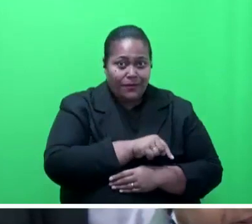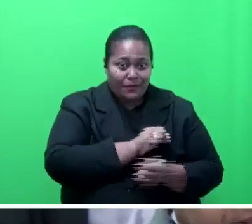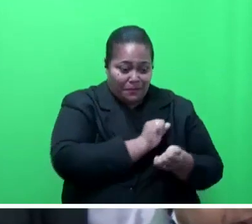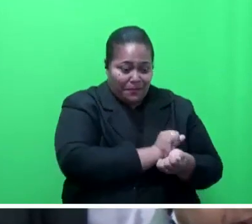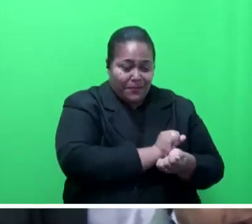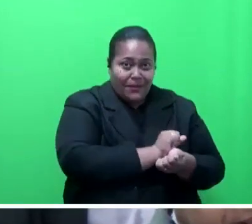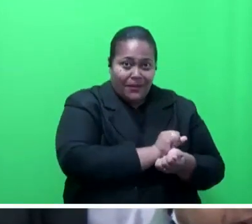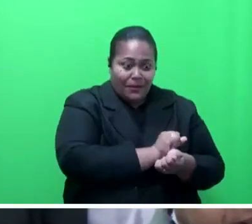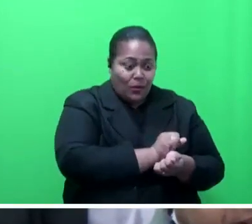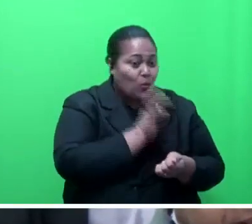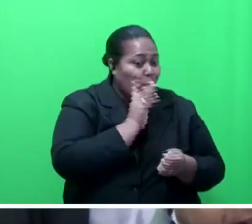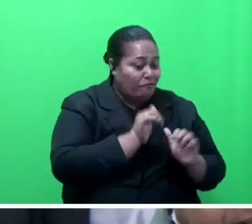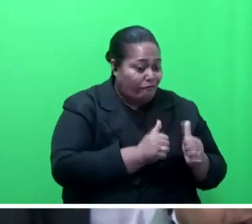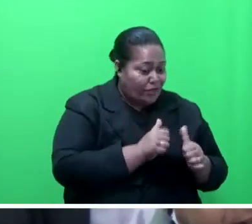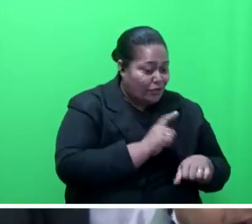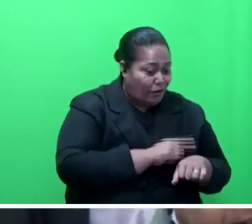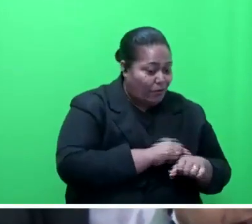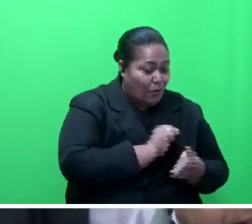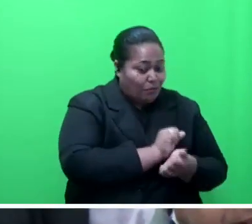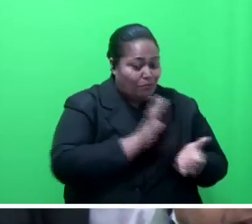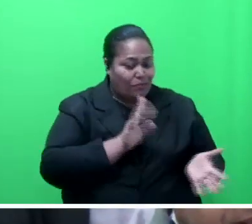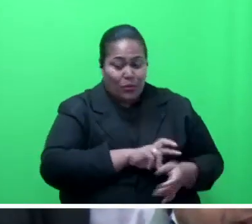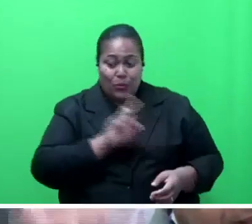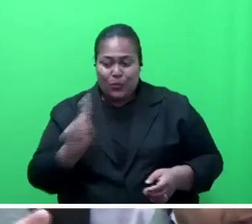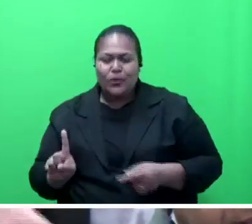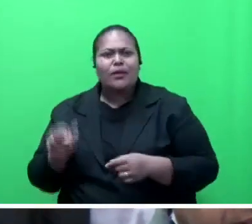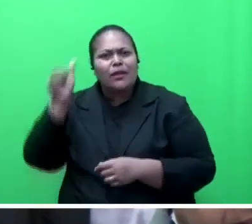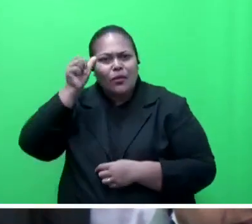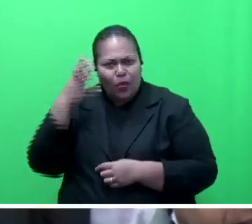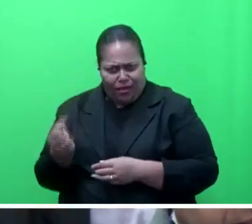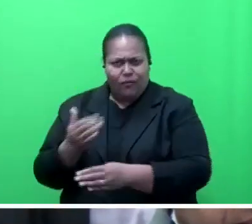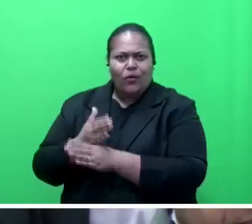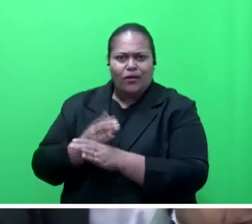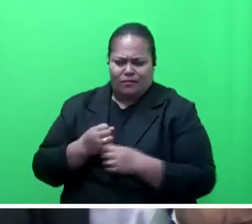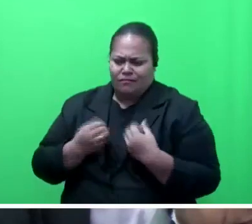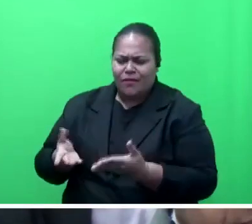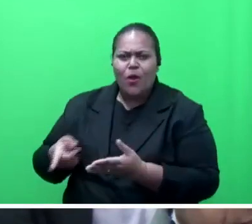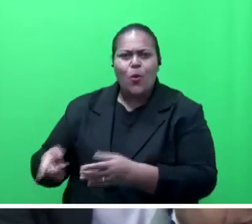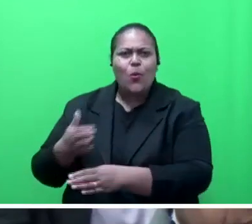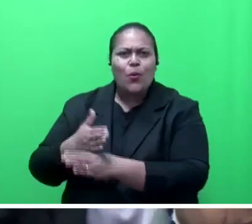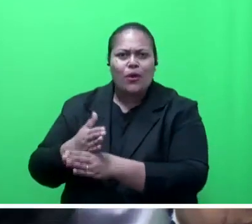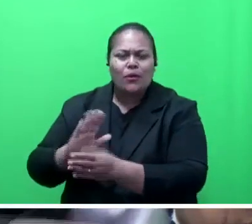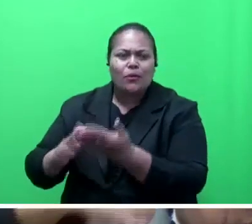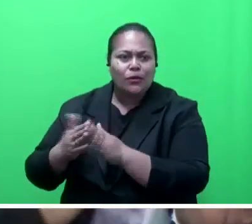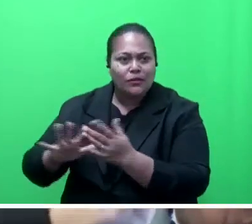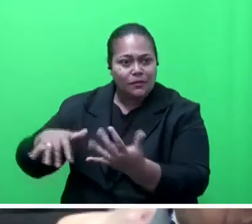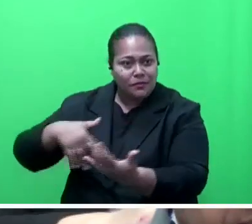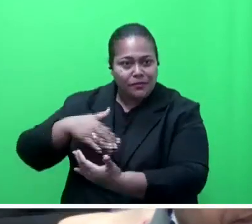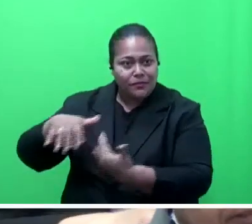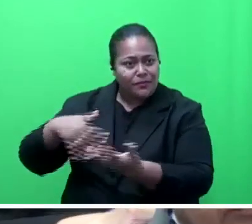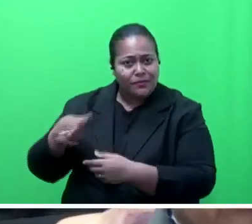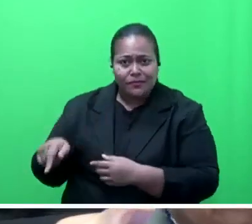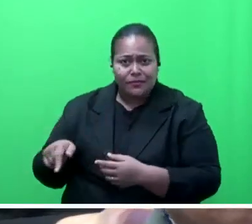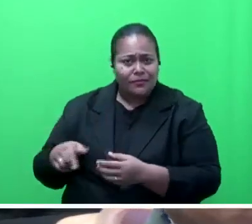job. The Commissioner of Prison or Corrections knew that this person could actually be released into the community. And we've seen many of them, of course, a